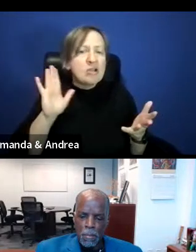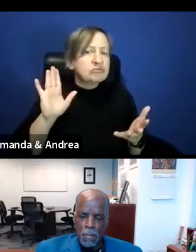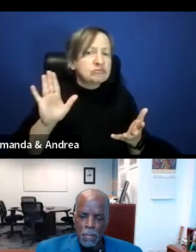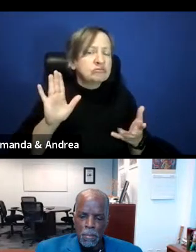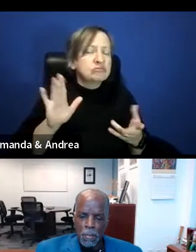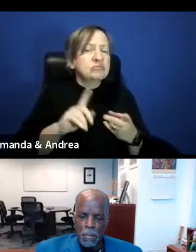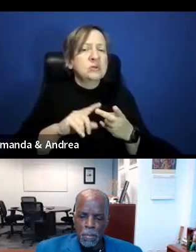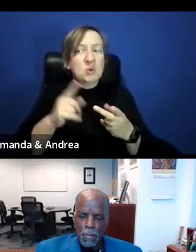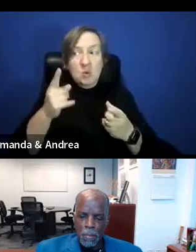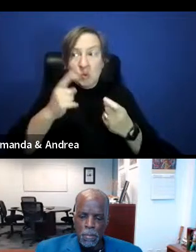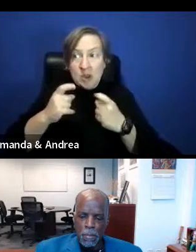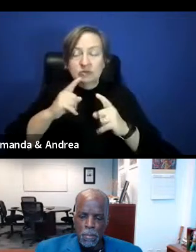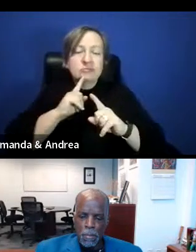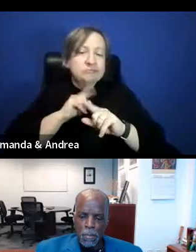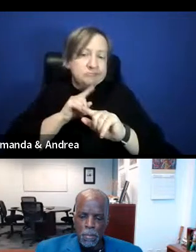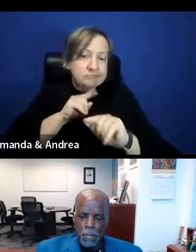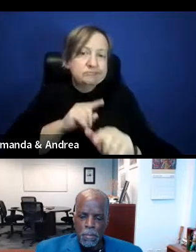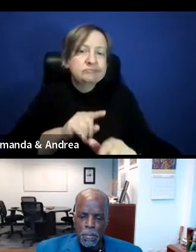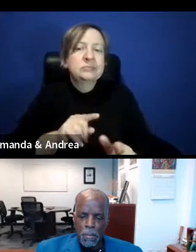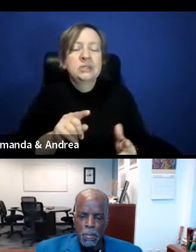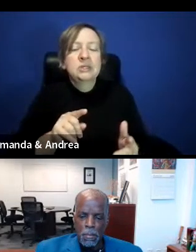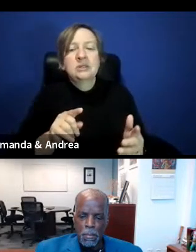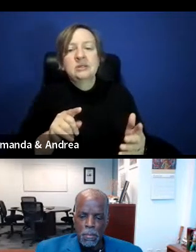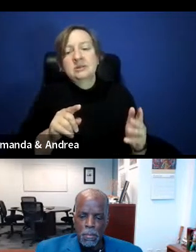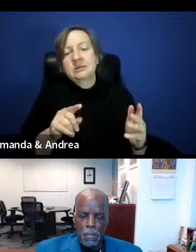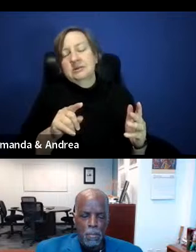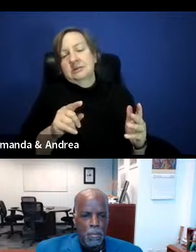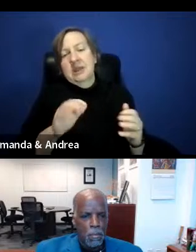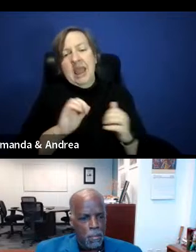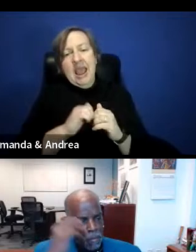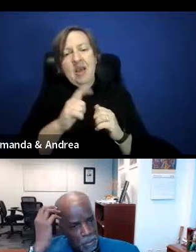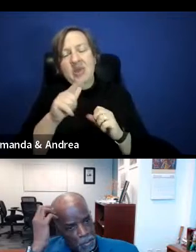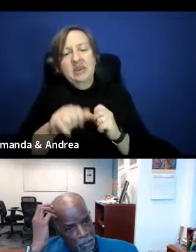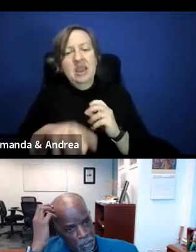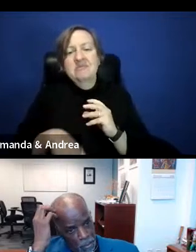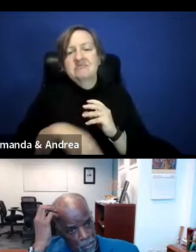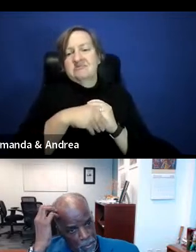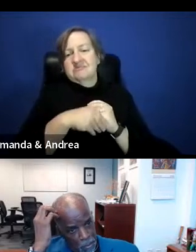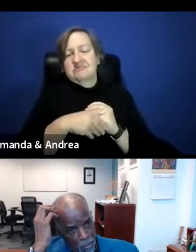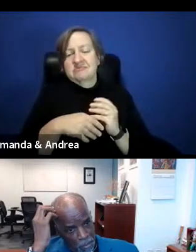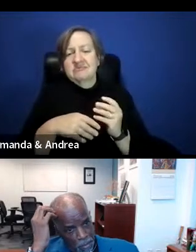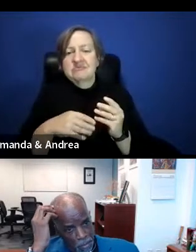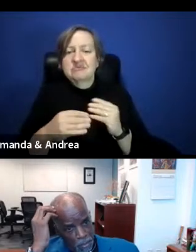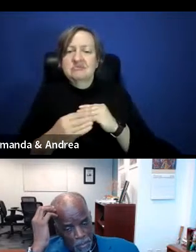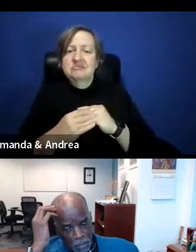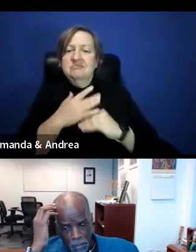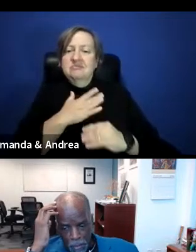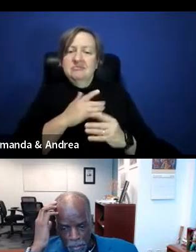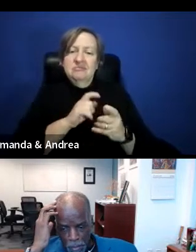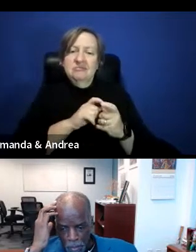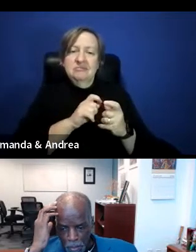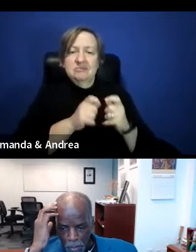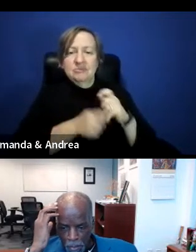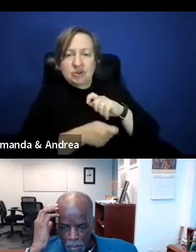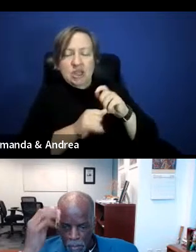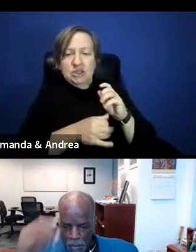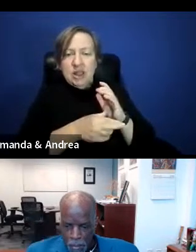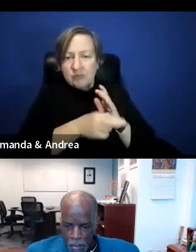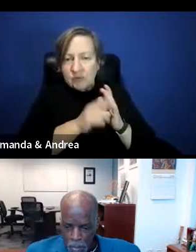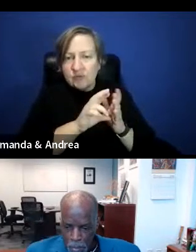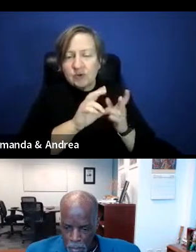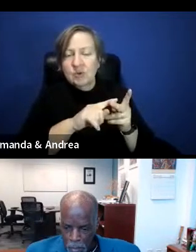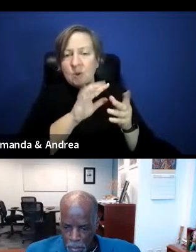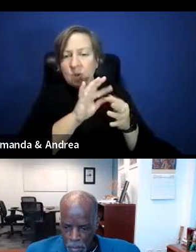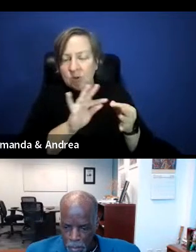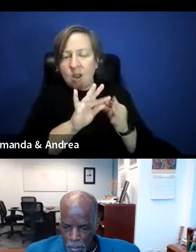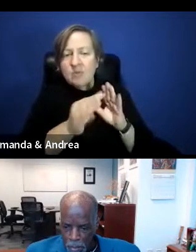questions to help folks understand how best to contribute to making a difference in the review and the comment